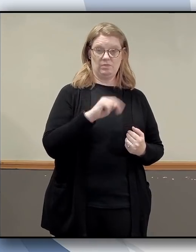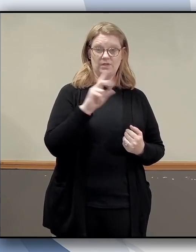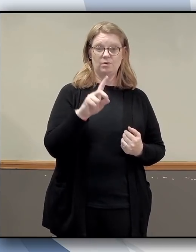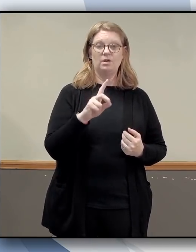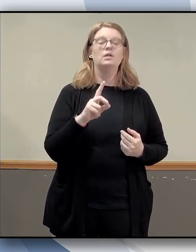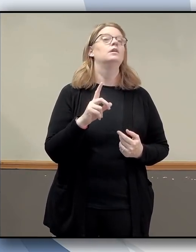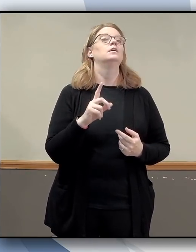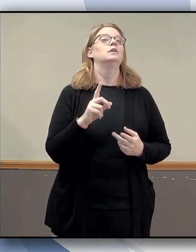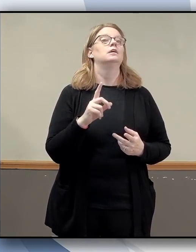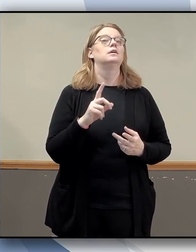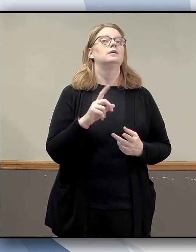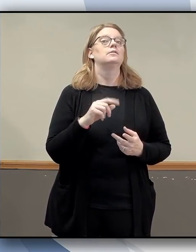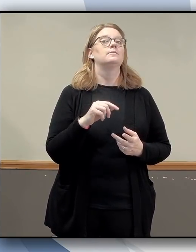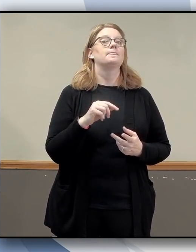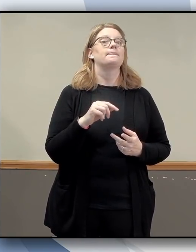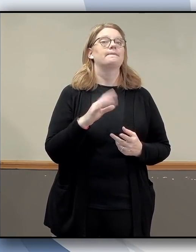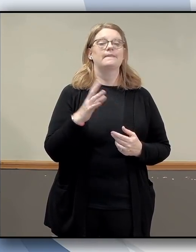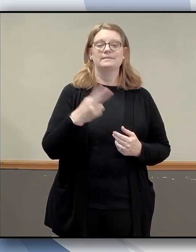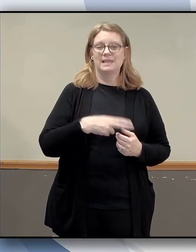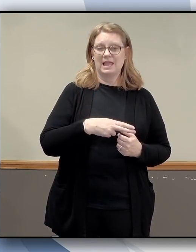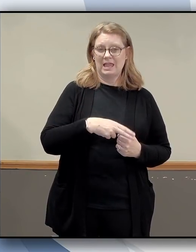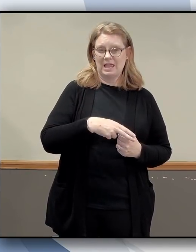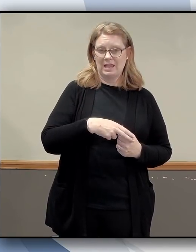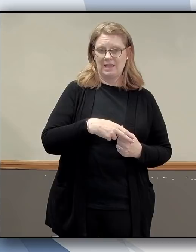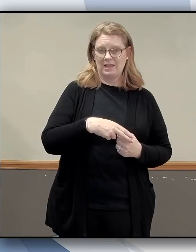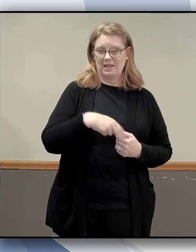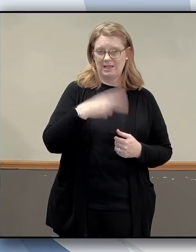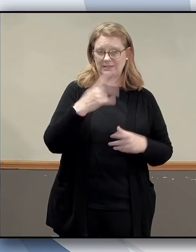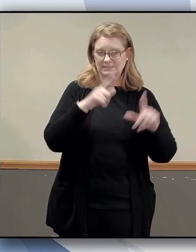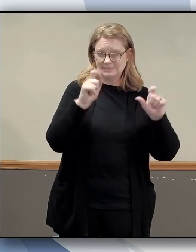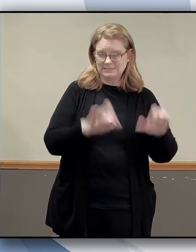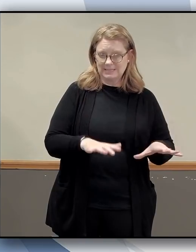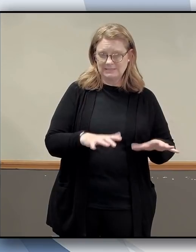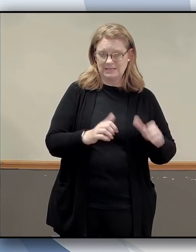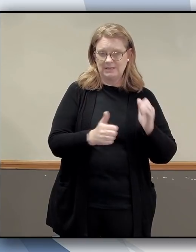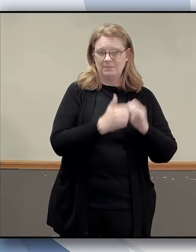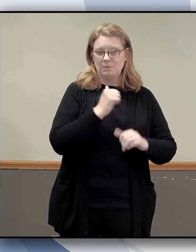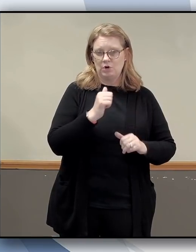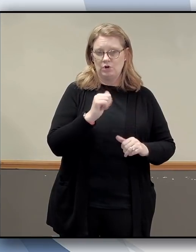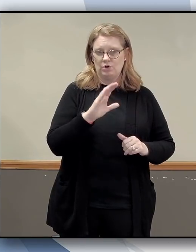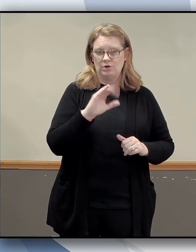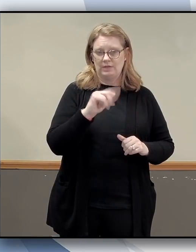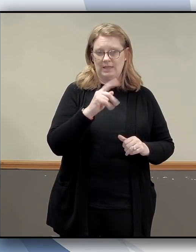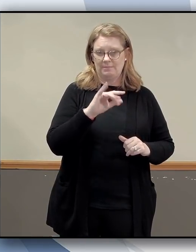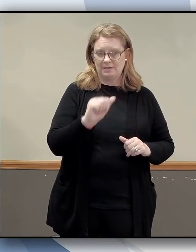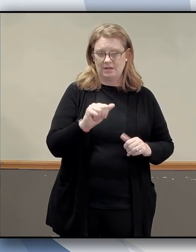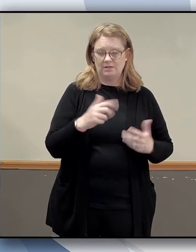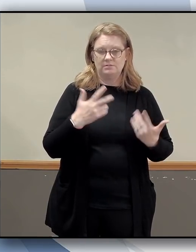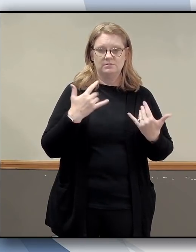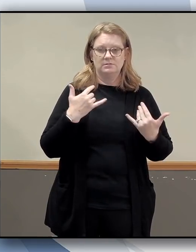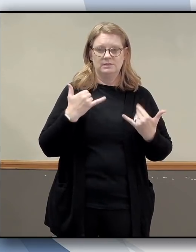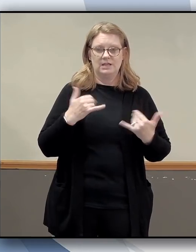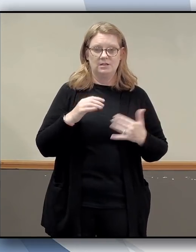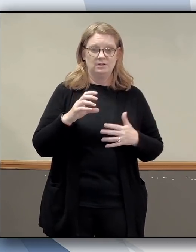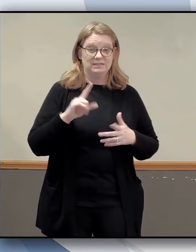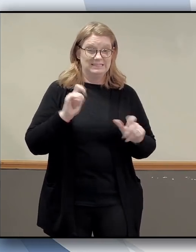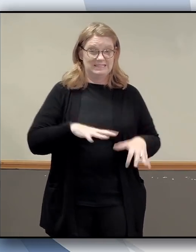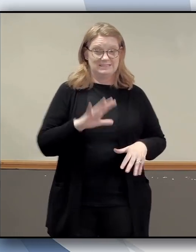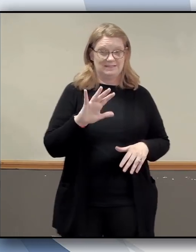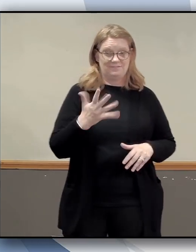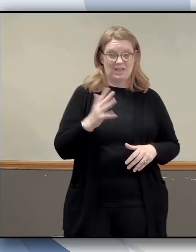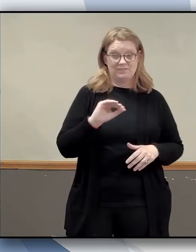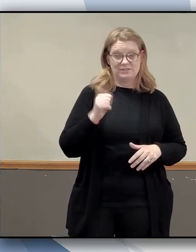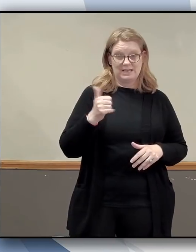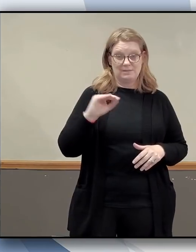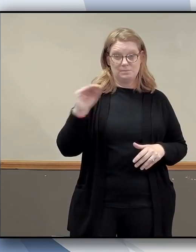the highest testing per capita. And so when we're doing testing not at 5 or 10% more than other